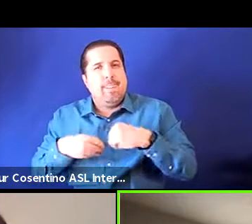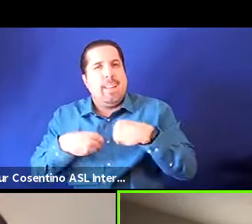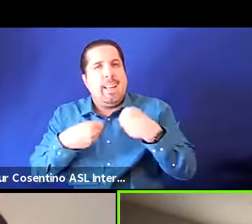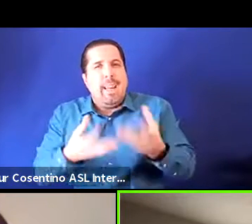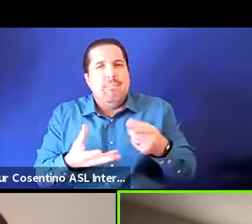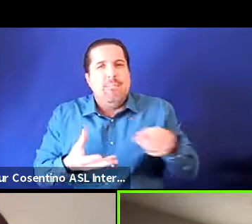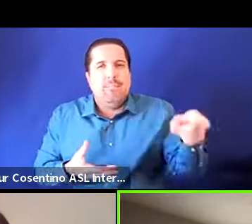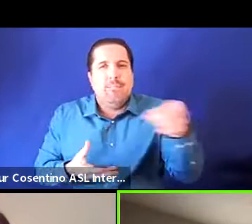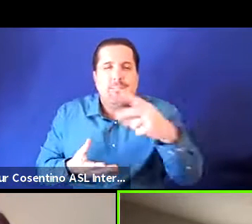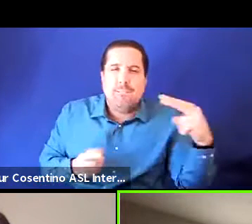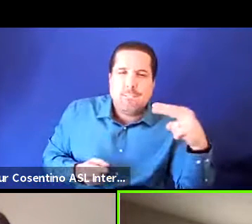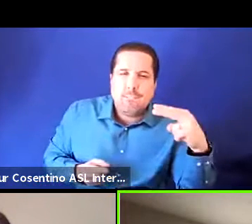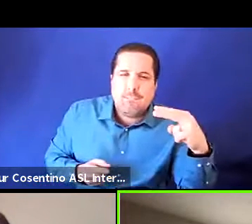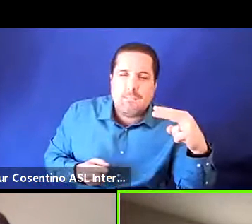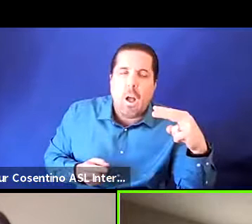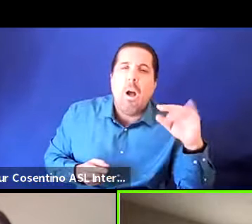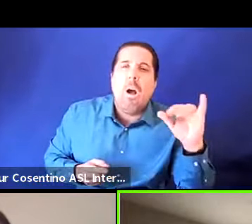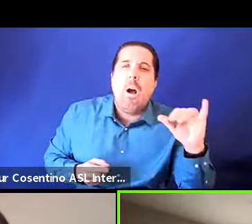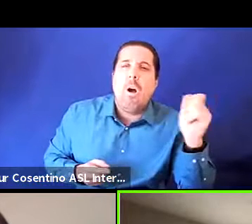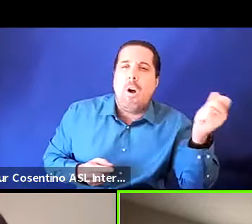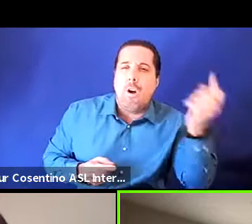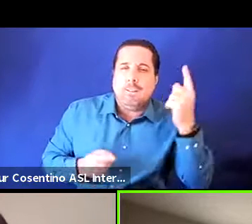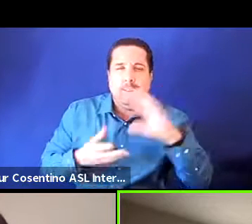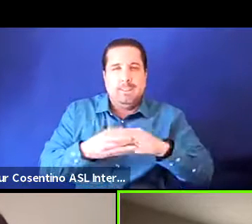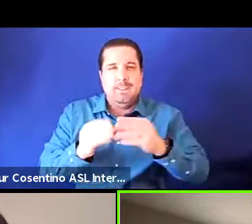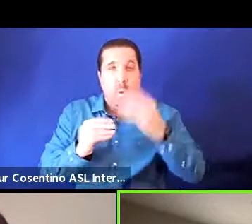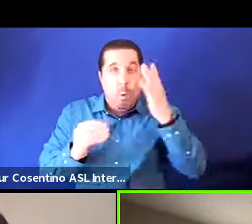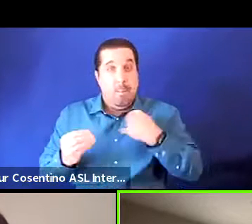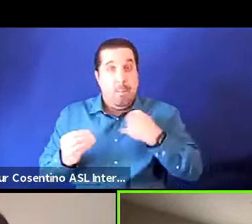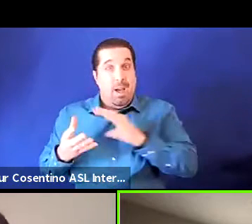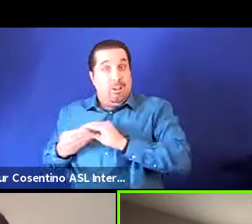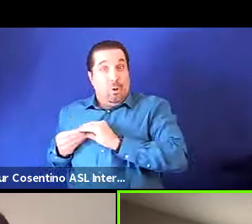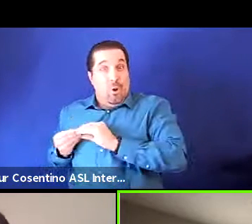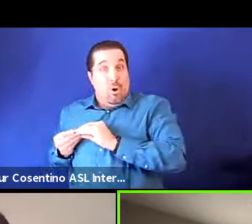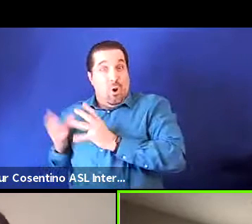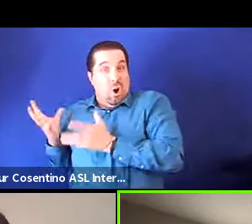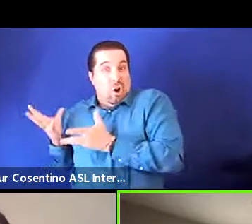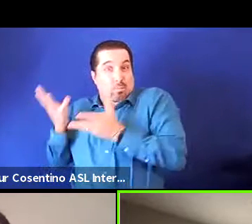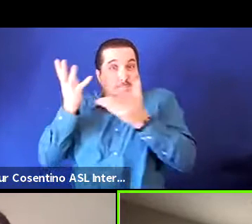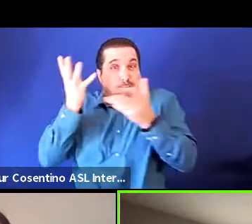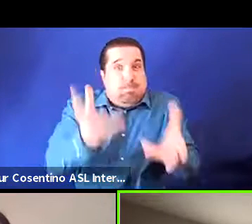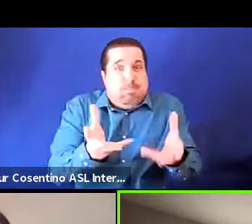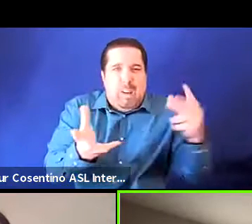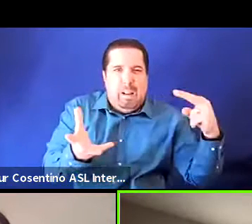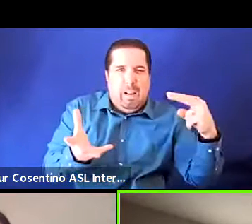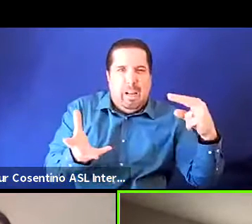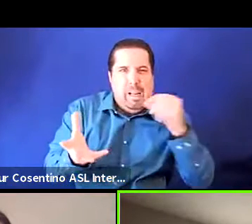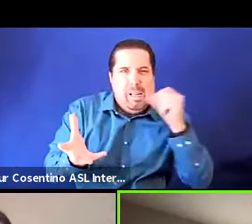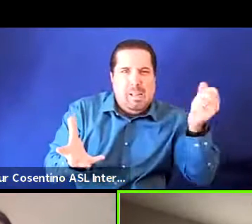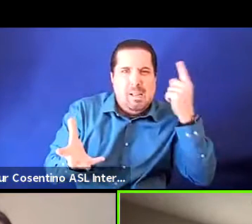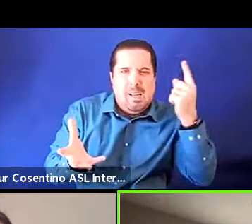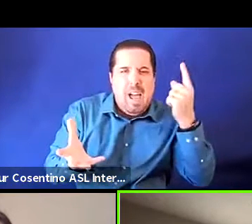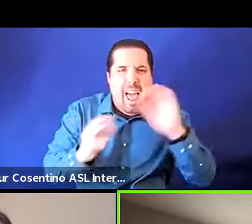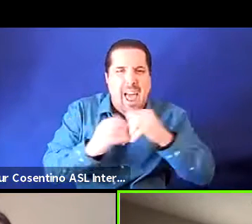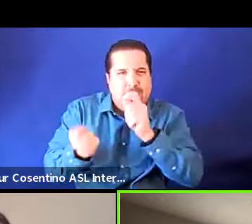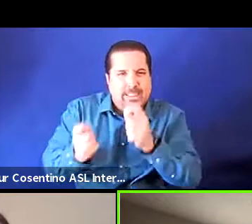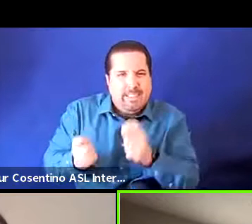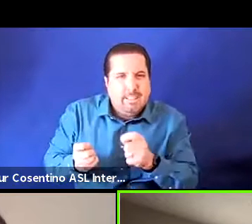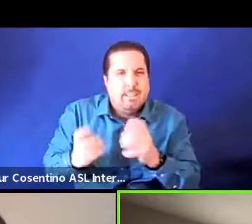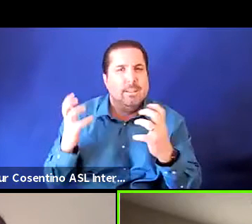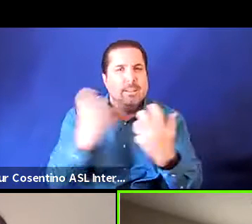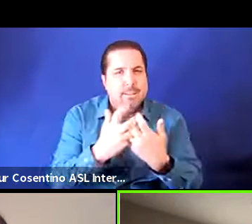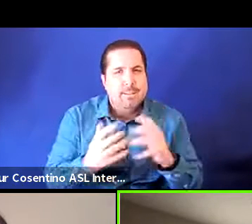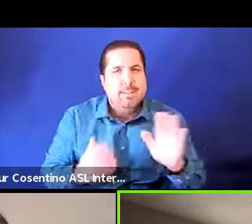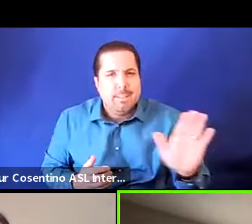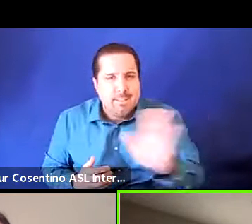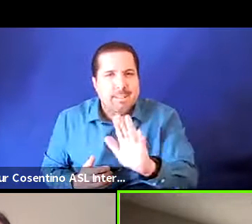might not understand or know of abolition or are new to understanding abolition. For me, as a Filipinx, as an Asian American, I will